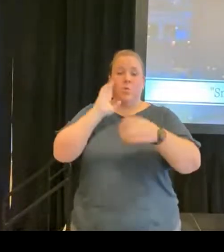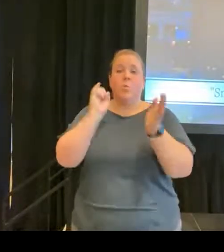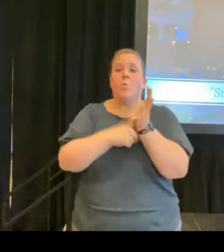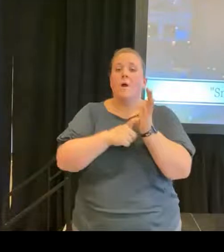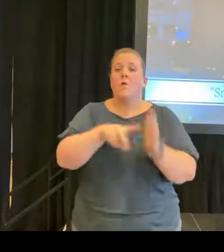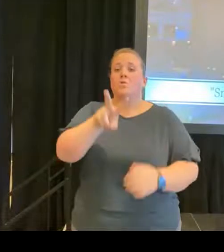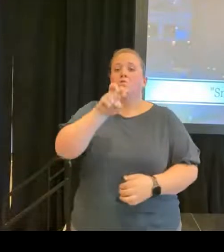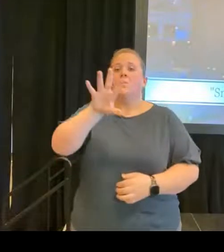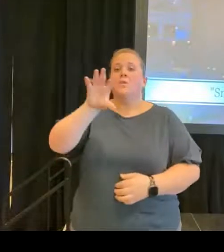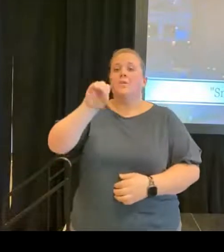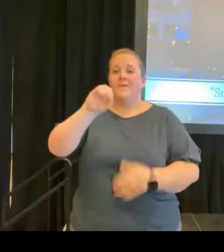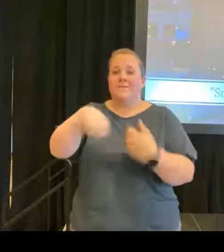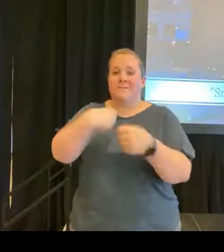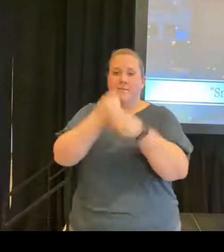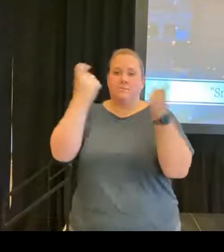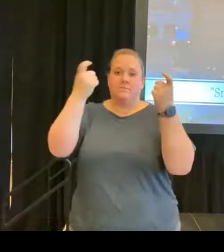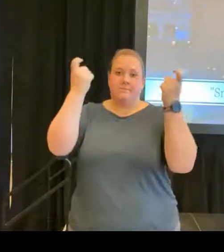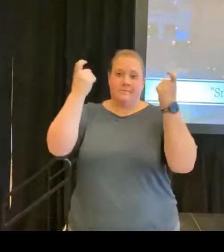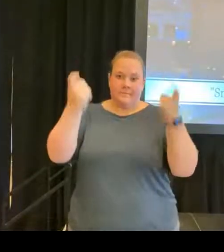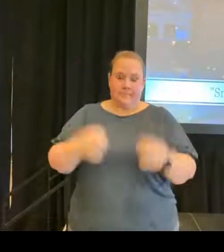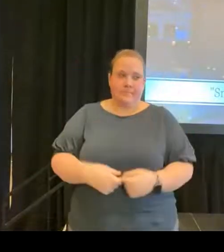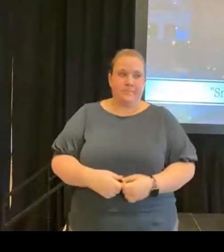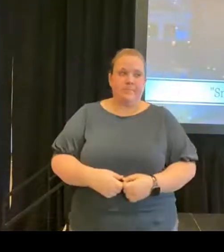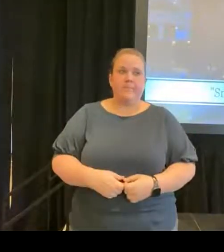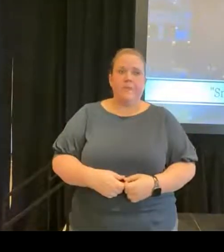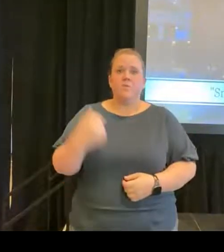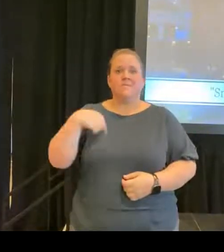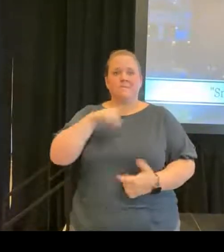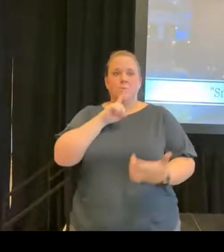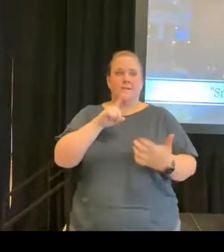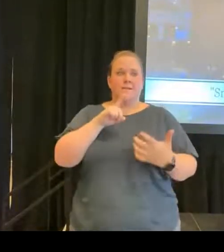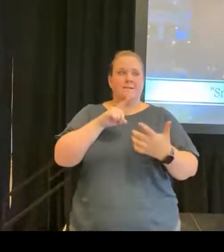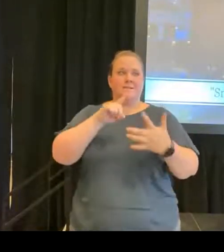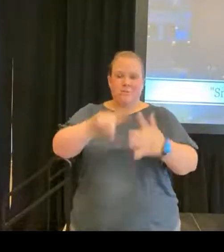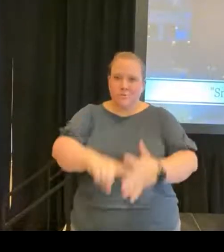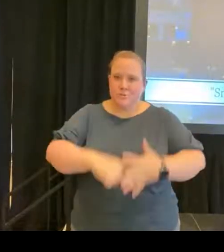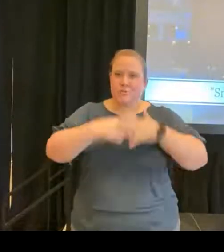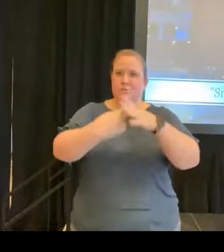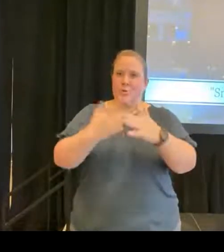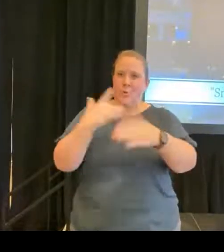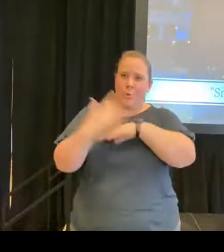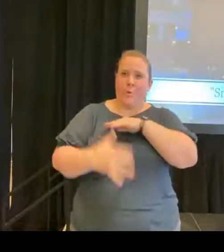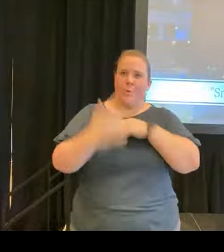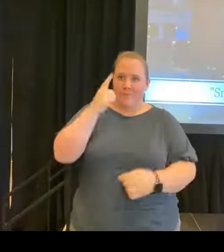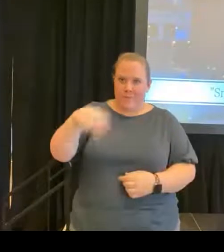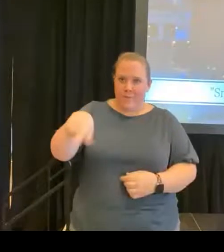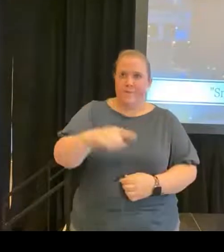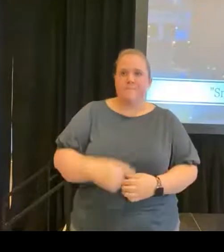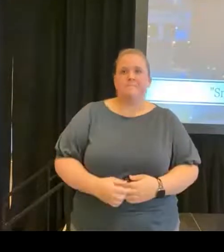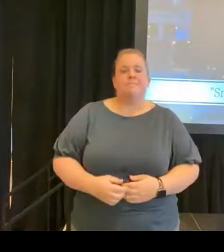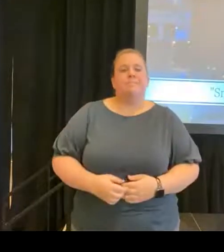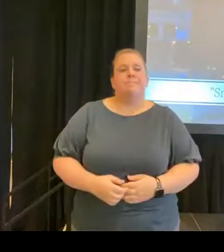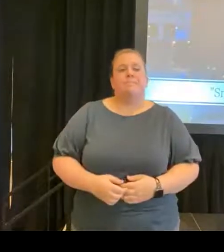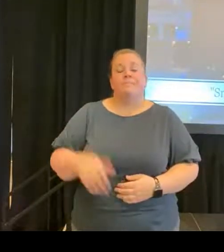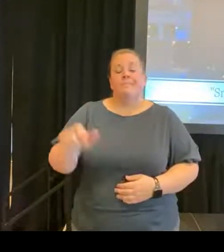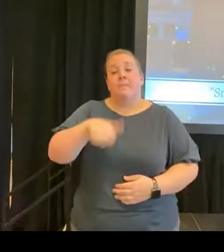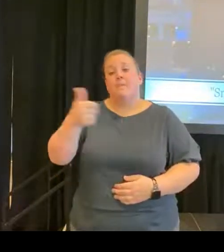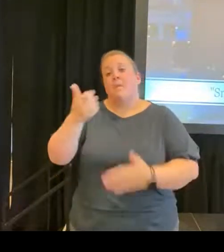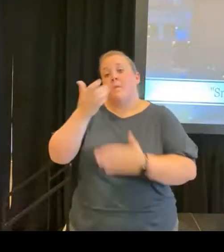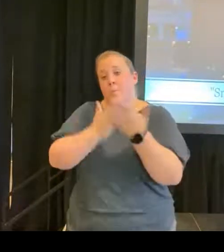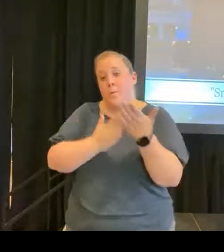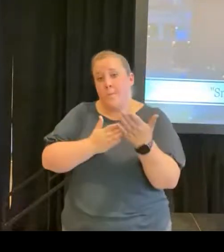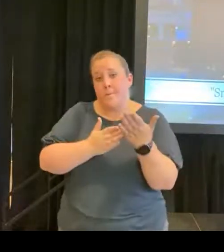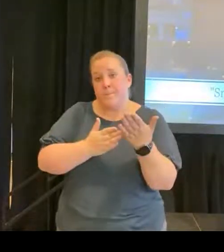250th anniversary. So we're getting sort of a jump start on those things. And the other part of that